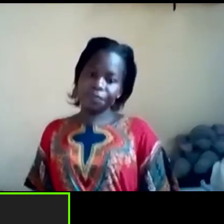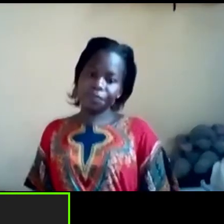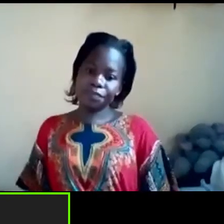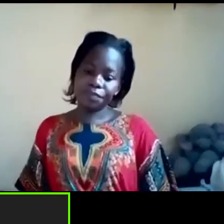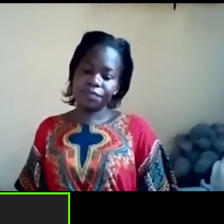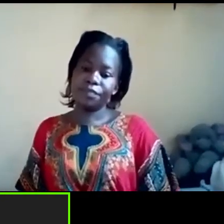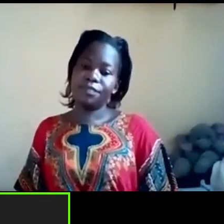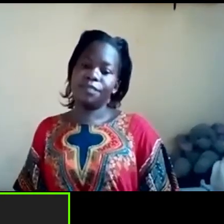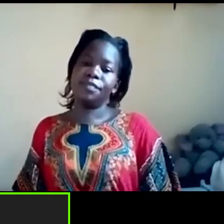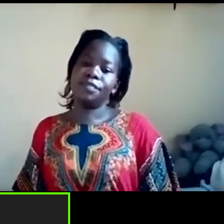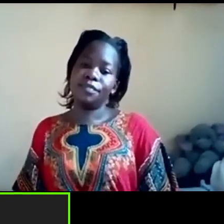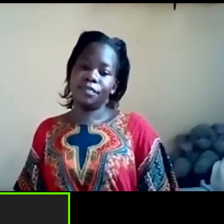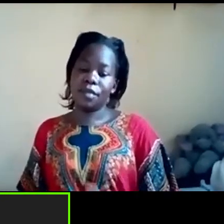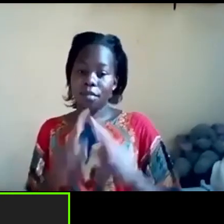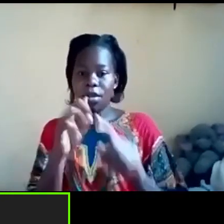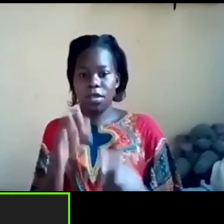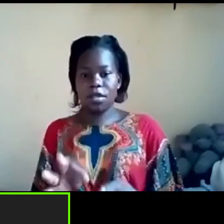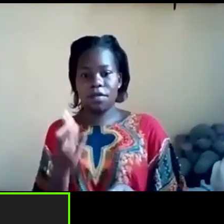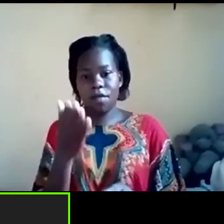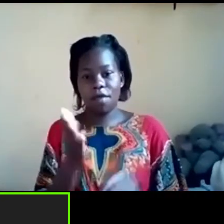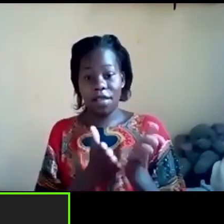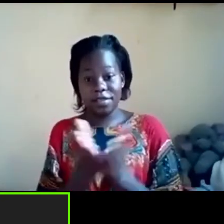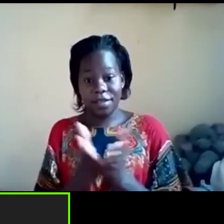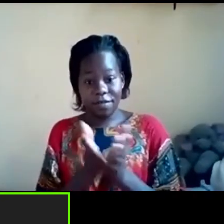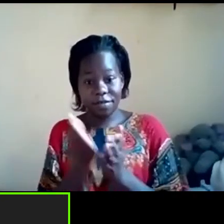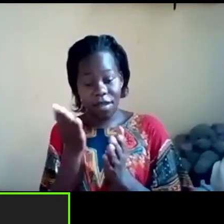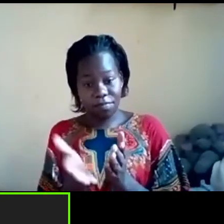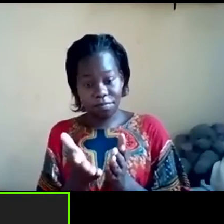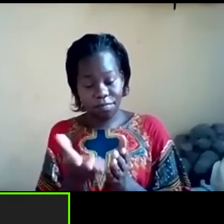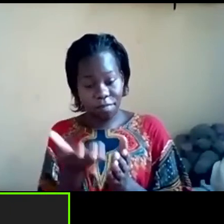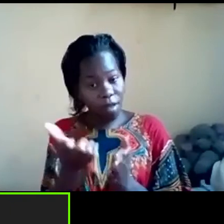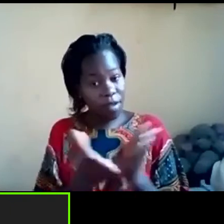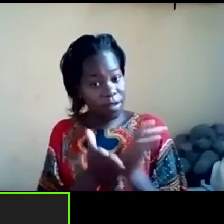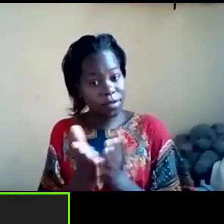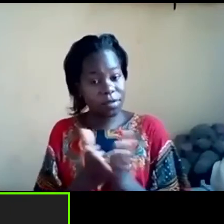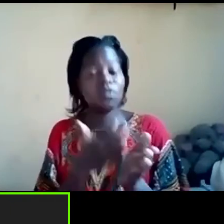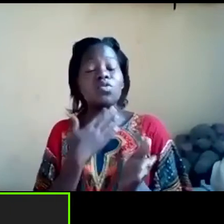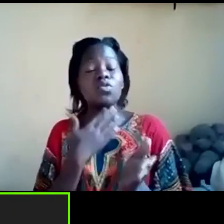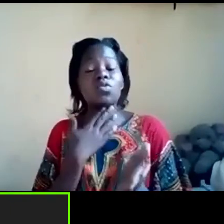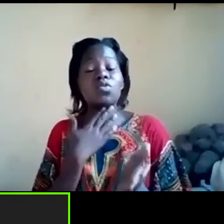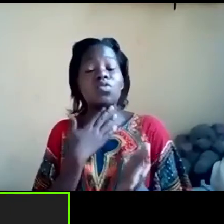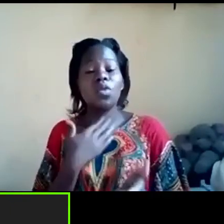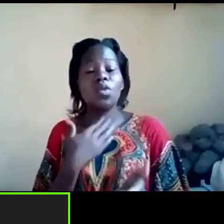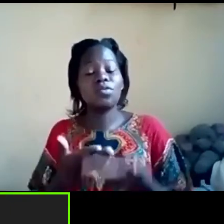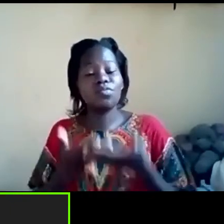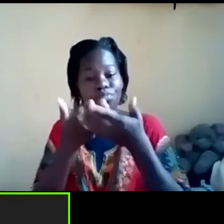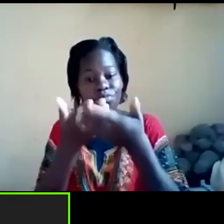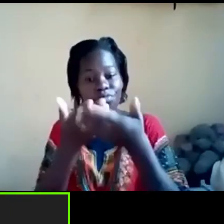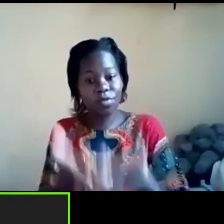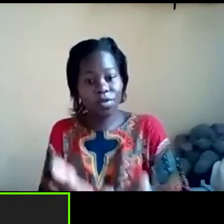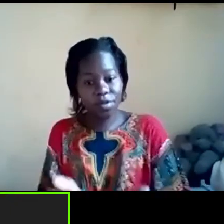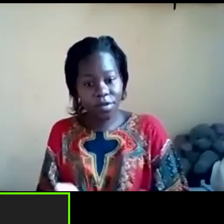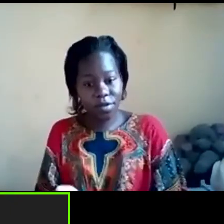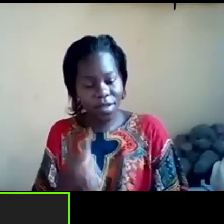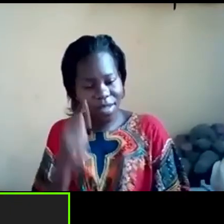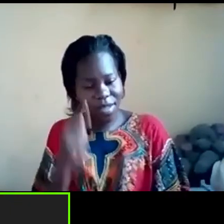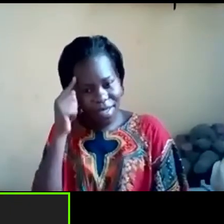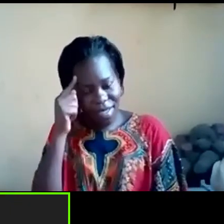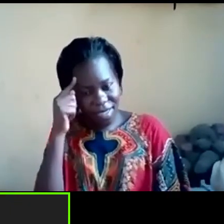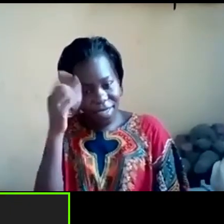but if you have a service that you wish to provide, I think there's a framework. You have the